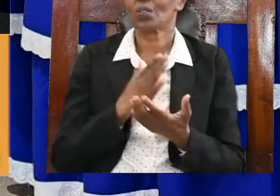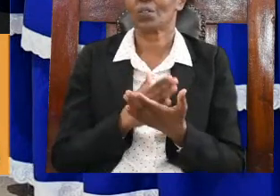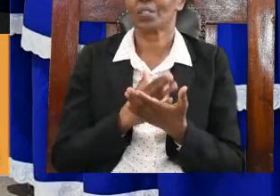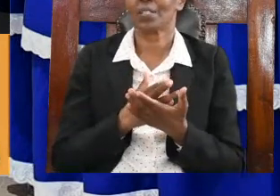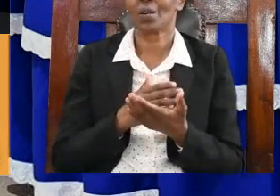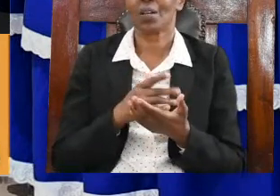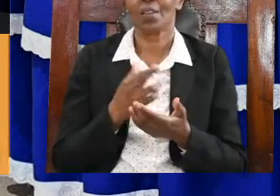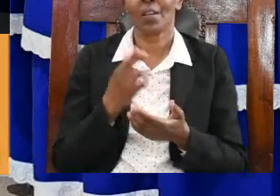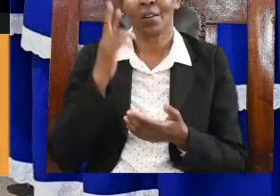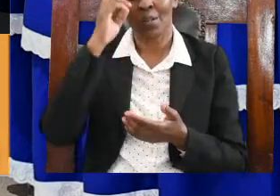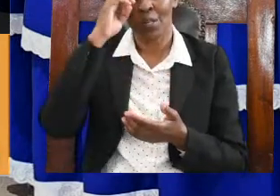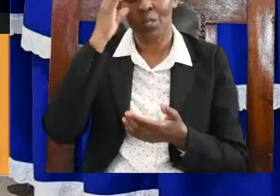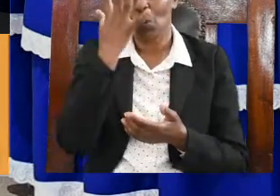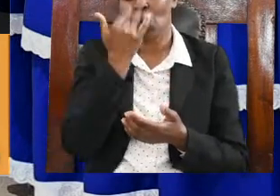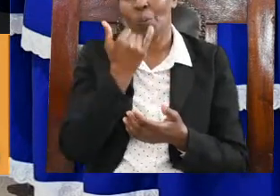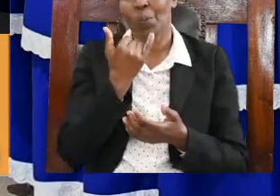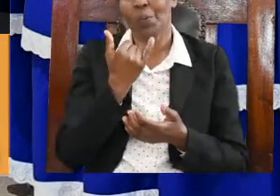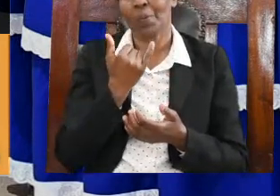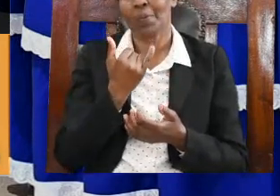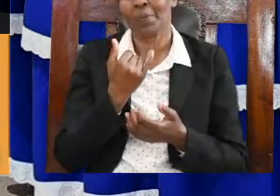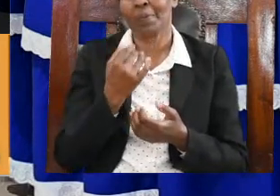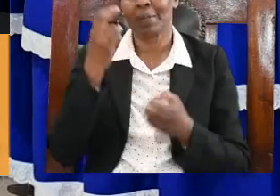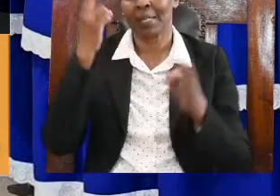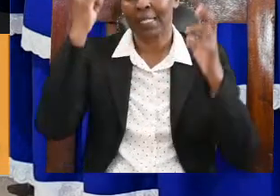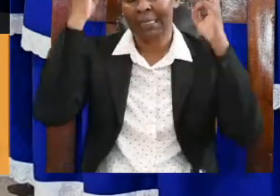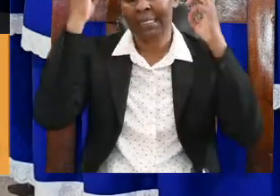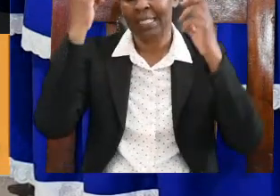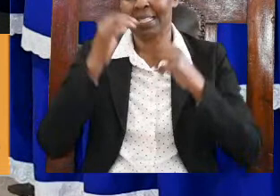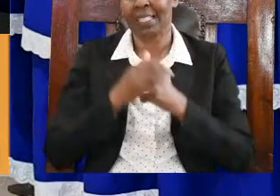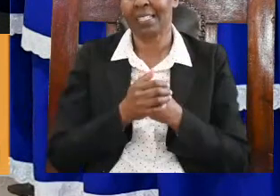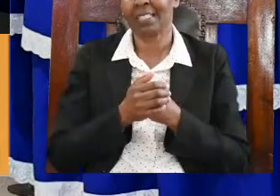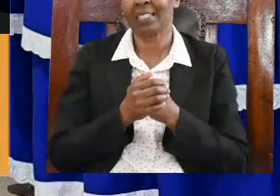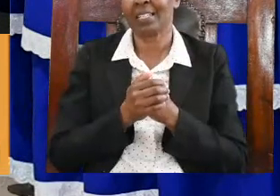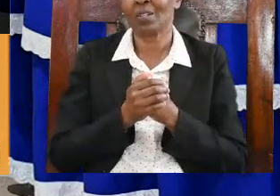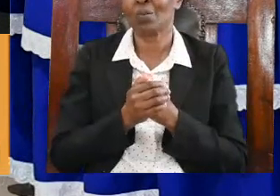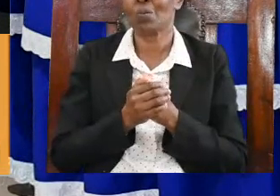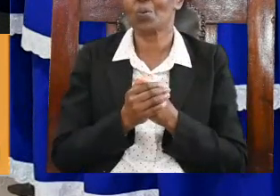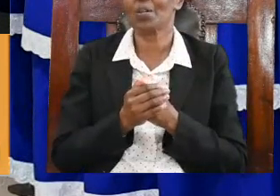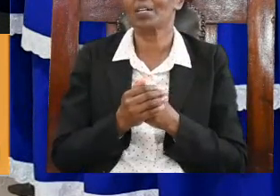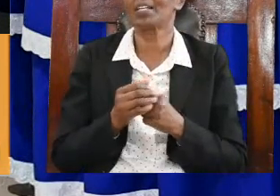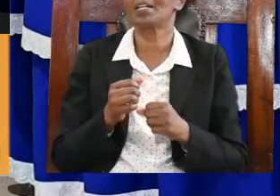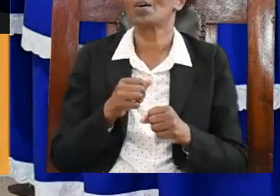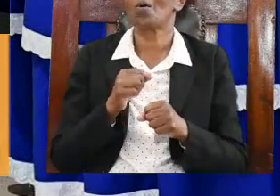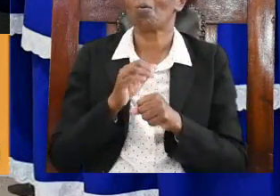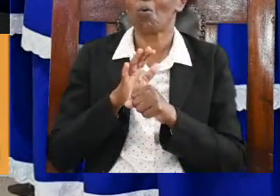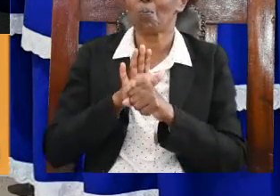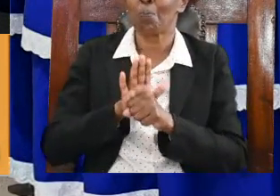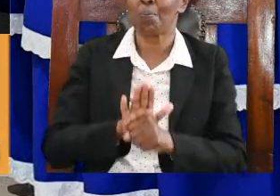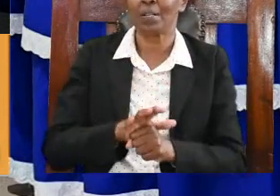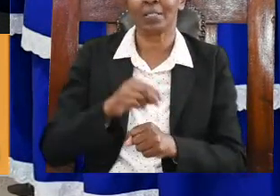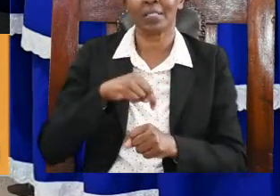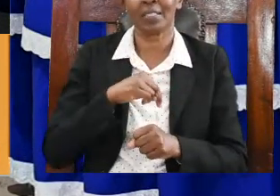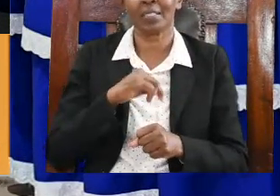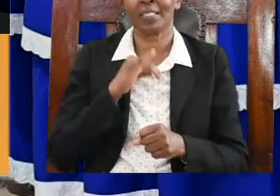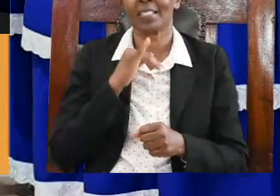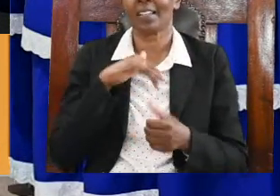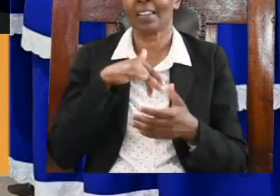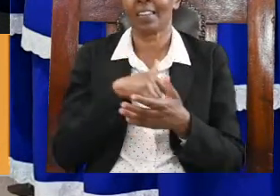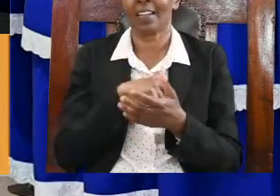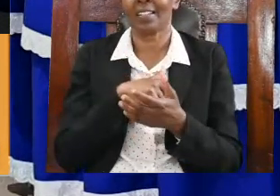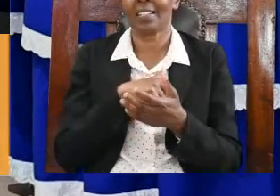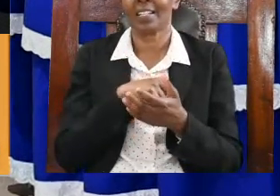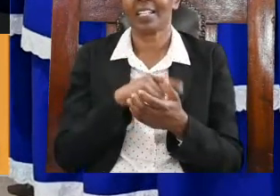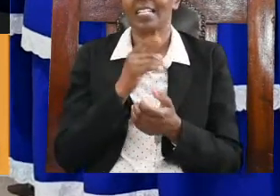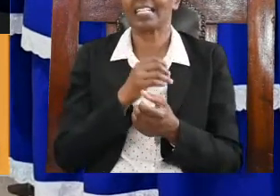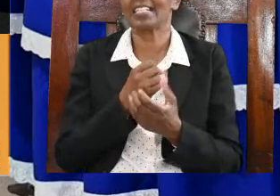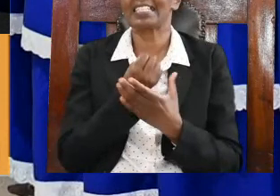reason why Satan will press on that thorn is so that he can